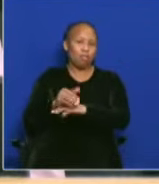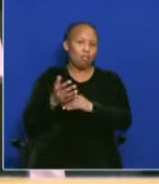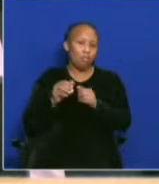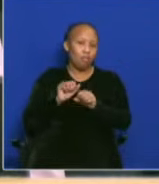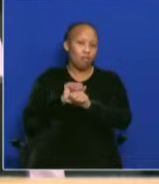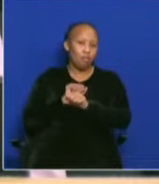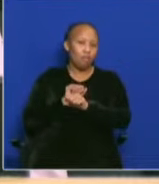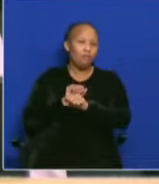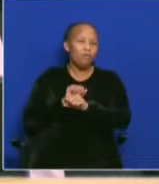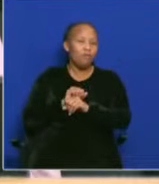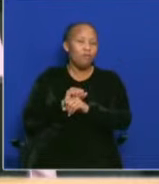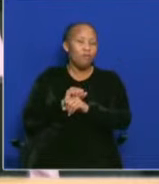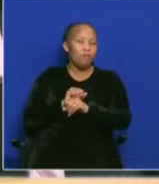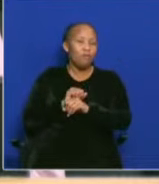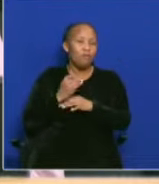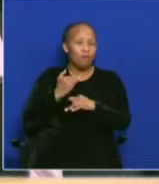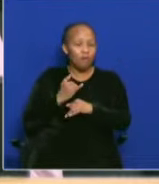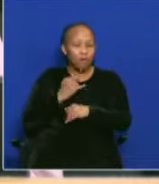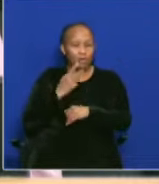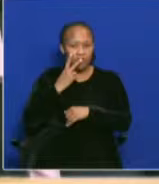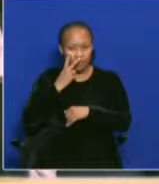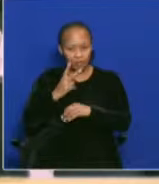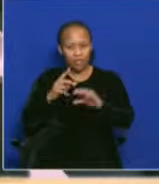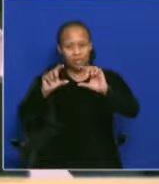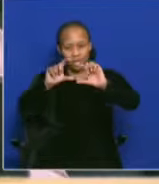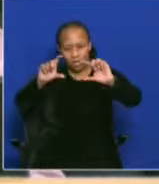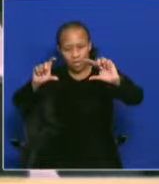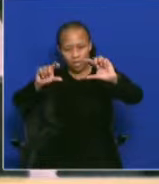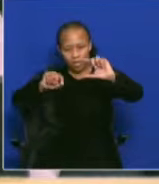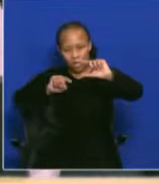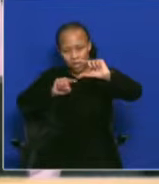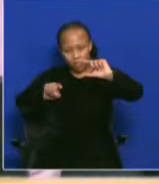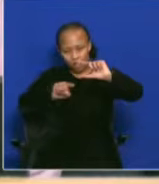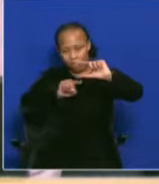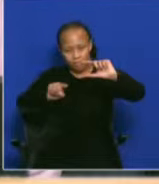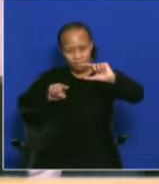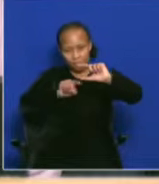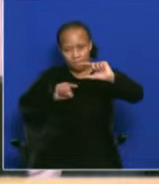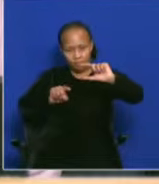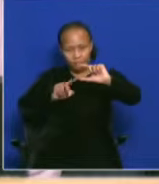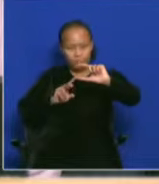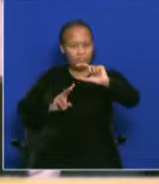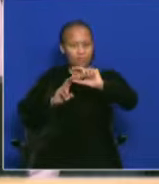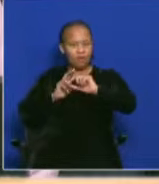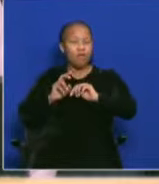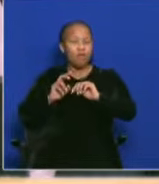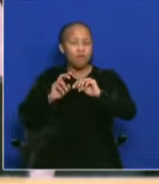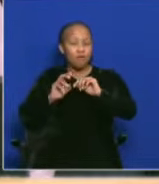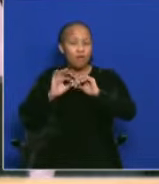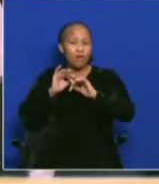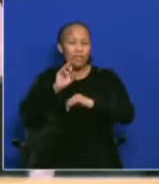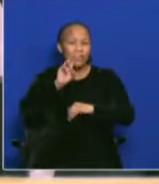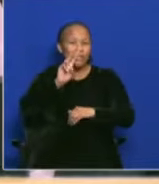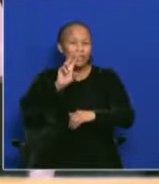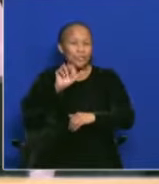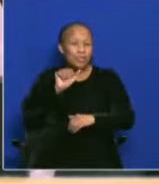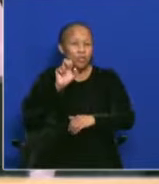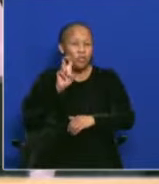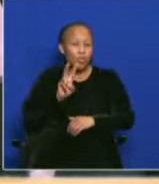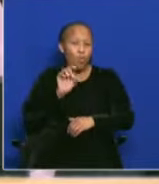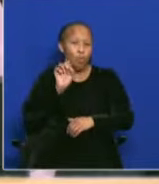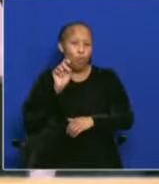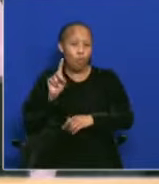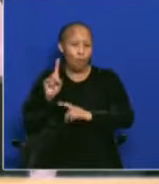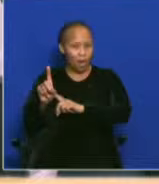cutoff, it's to all, and it indicates who it's addressed to. If you go to 6211, it